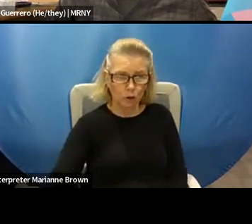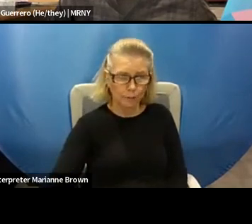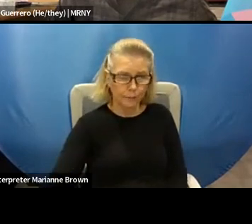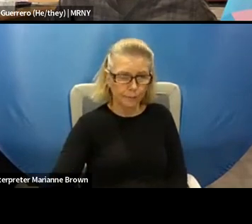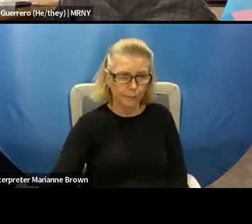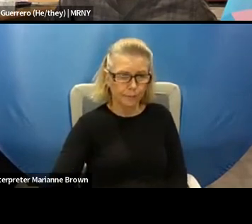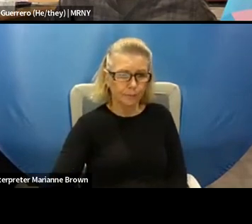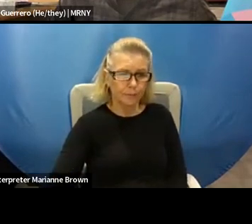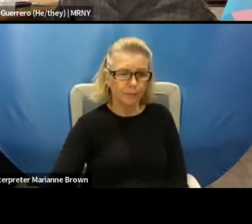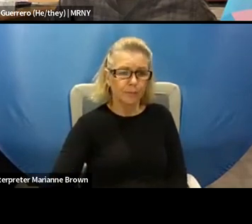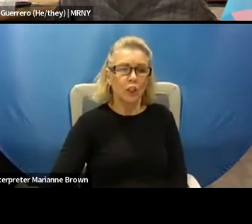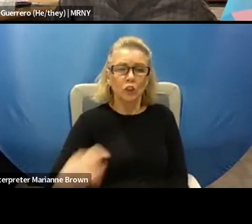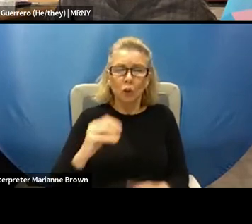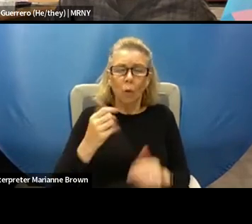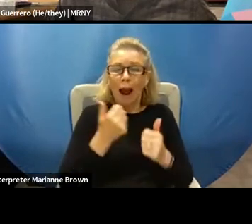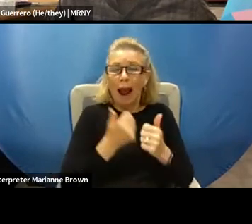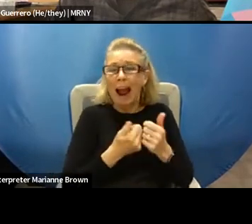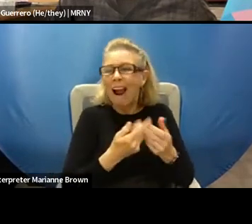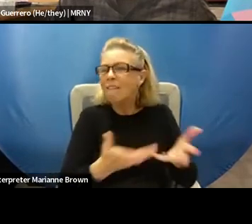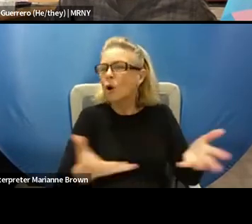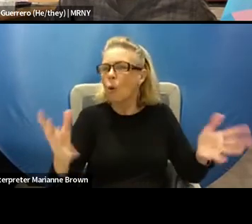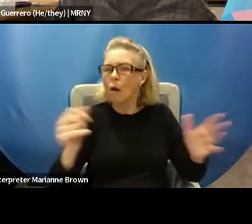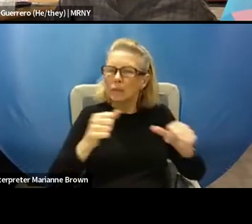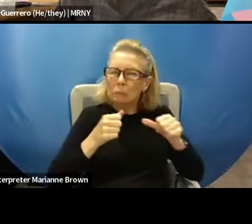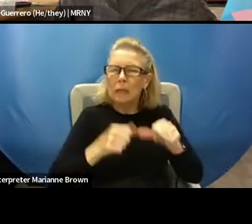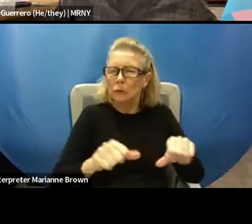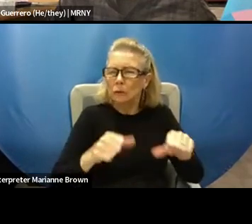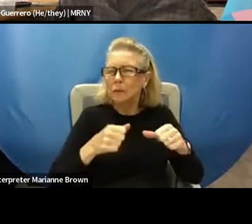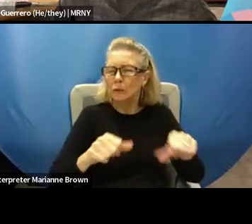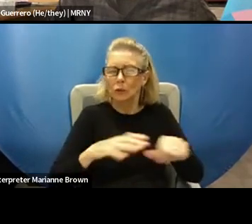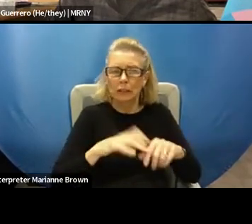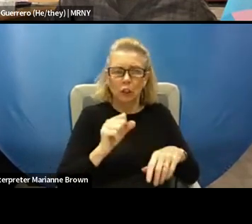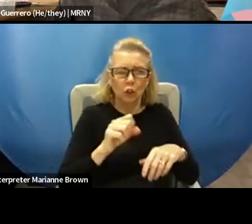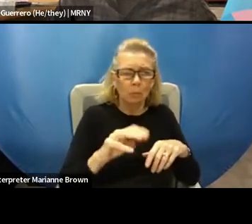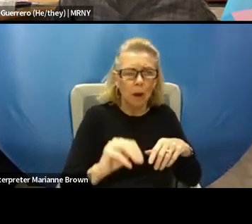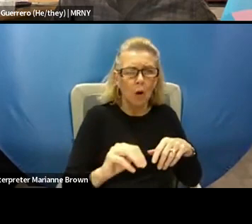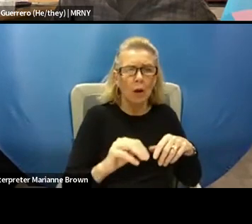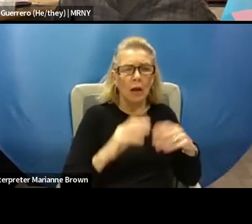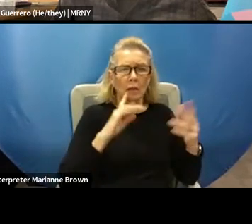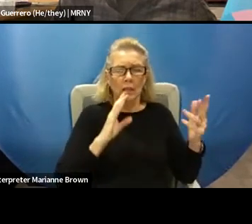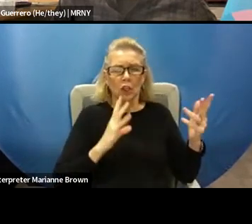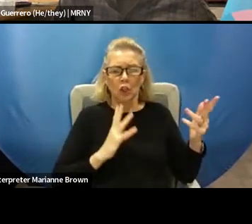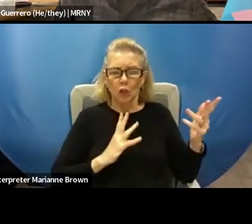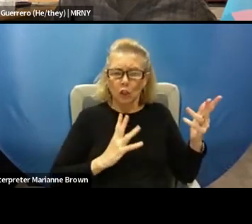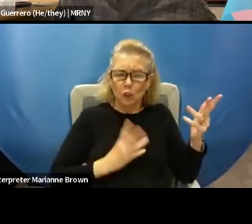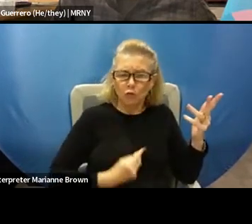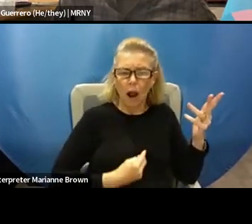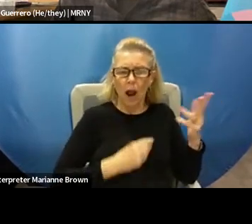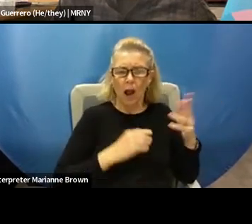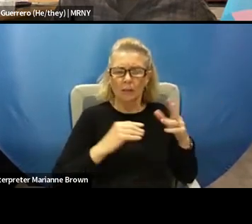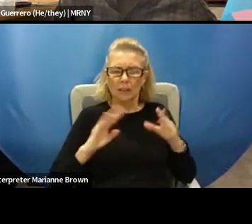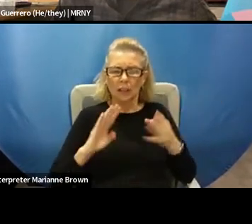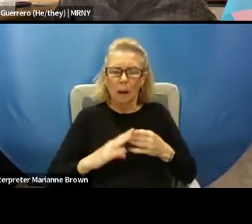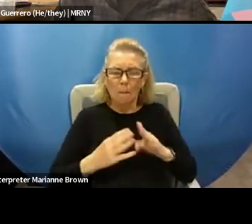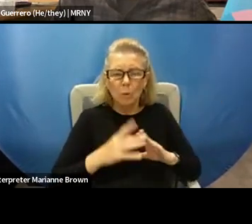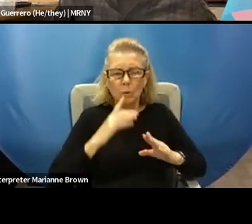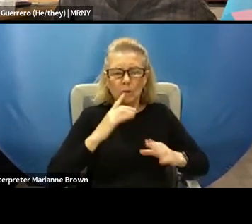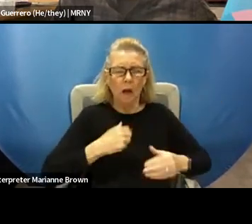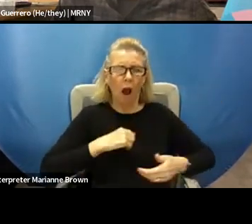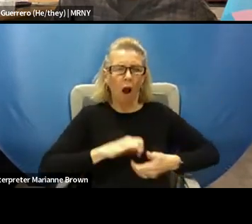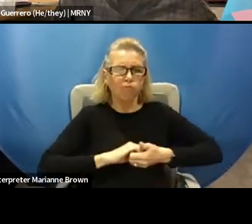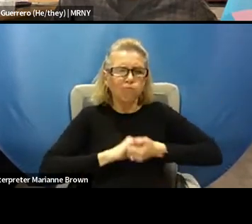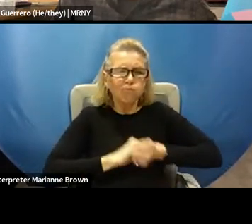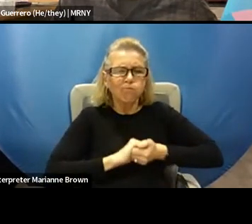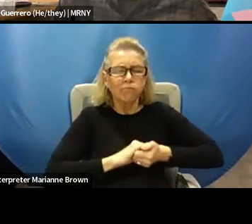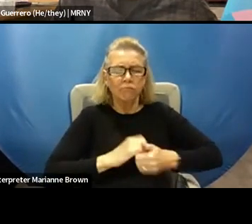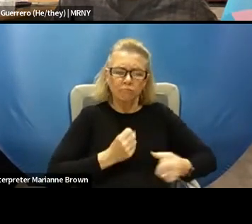and their mother is posting on social media, releasing videos, using the trans flag icon, talking about, we stand in solidarity with you, we